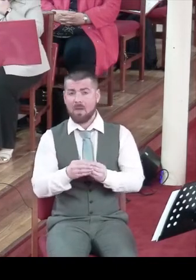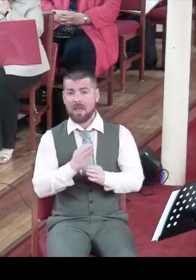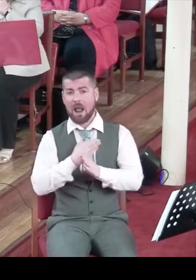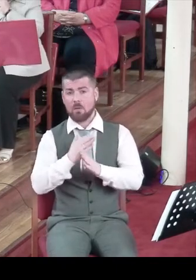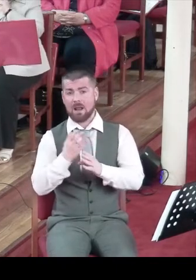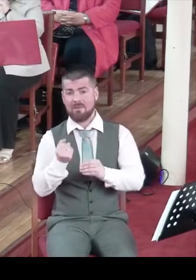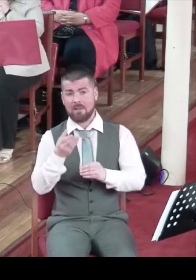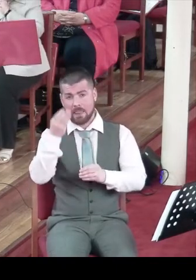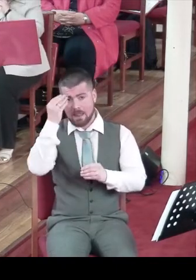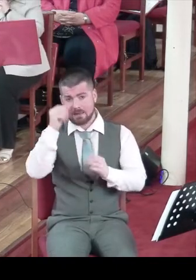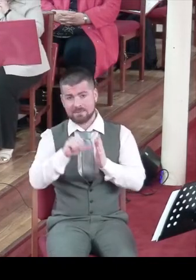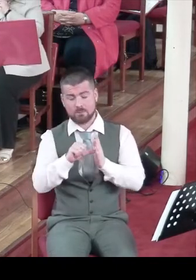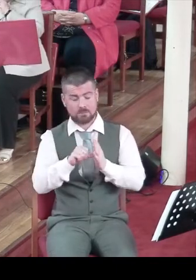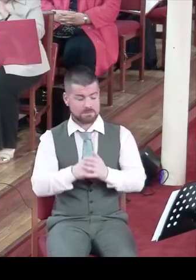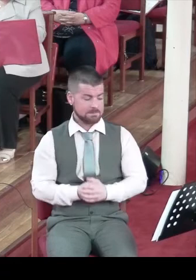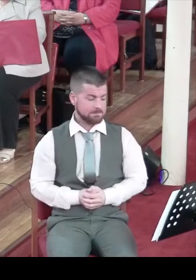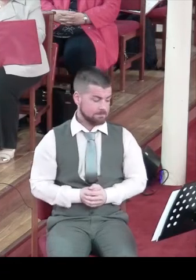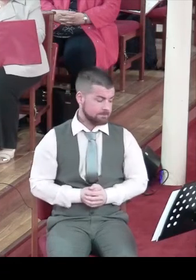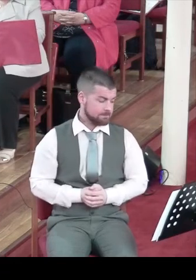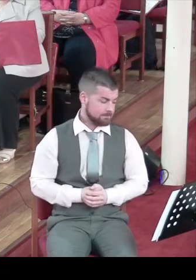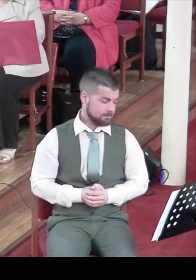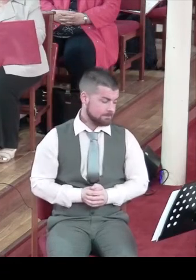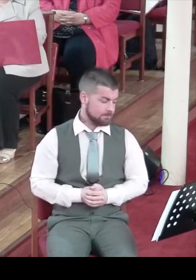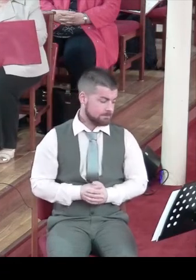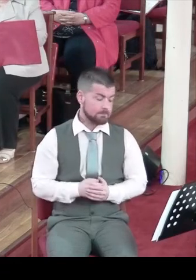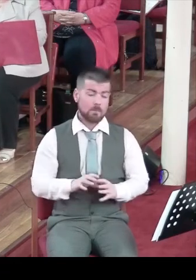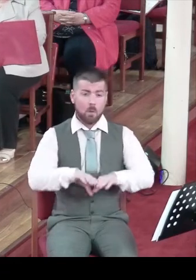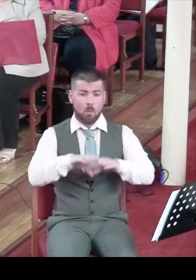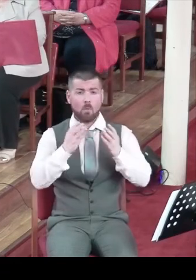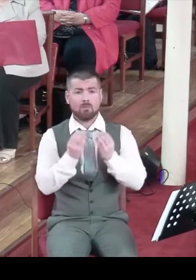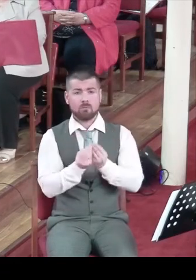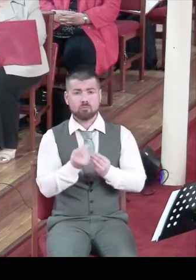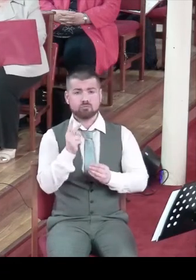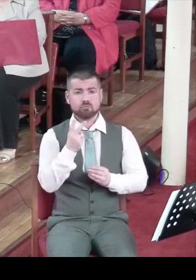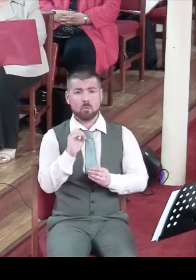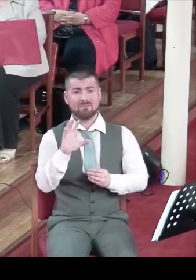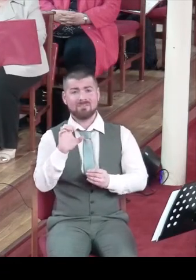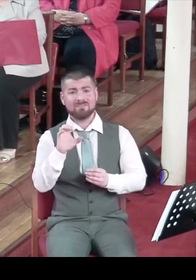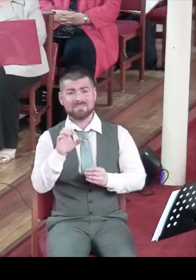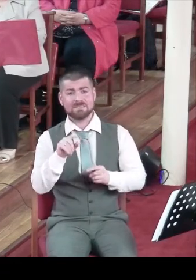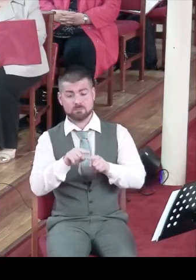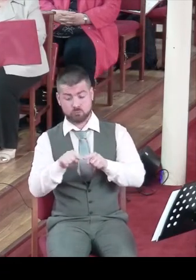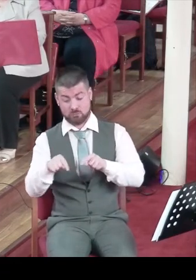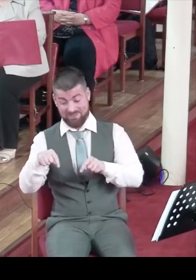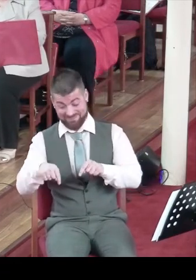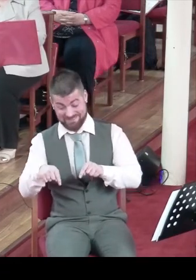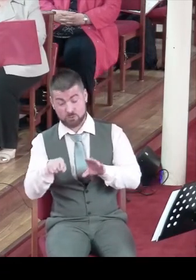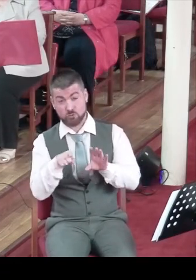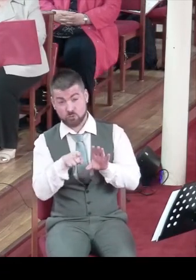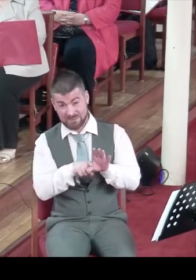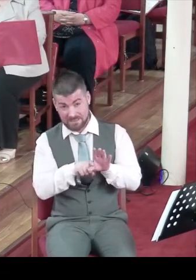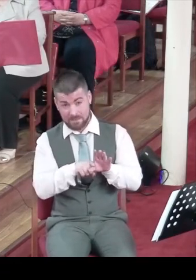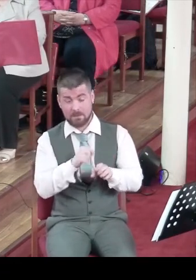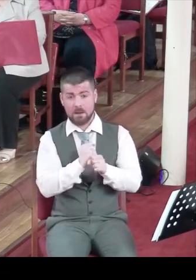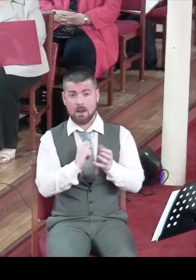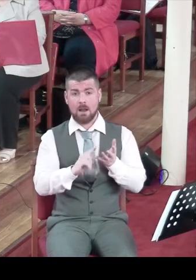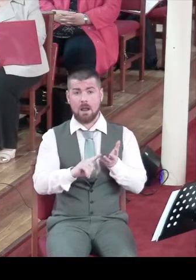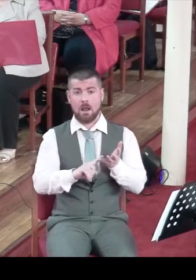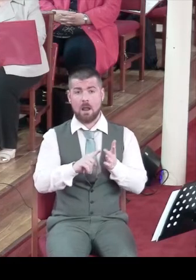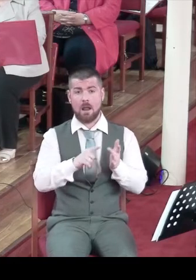learning difficulties. And overall, from 2015 to this year, the